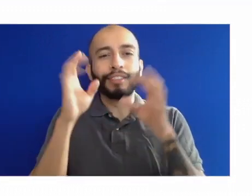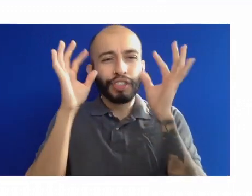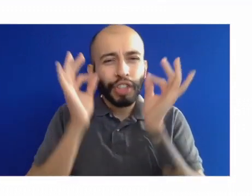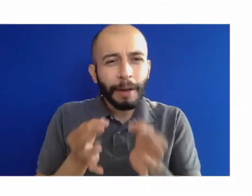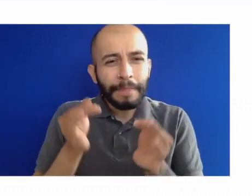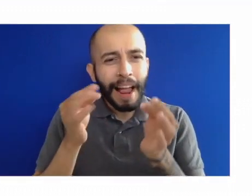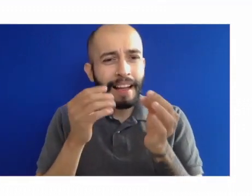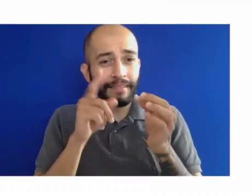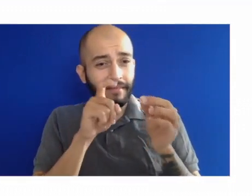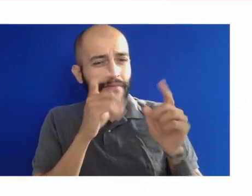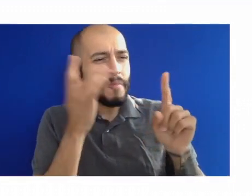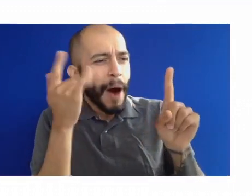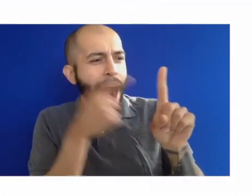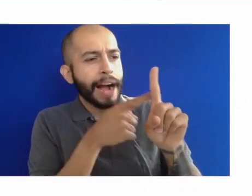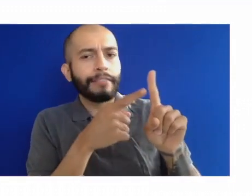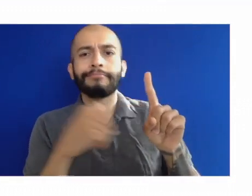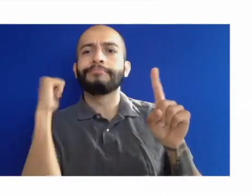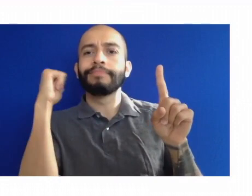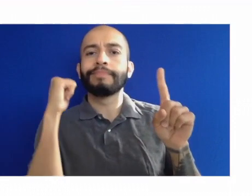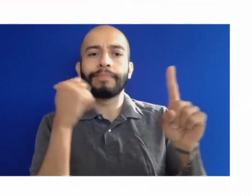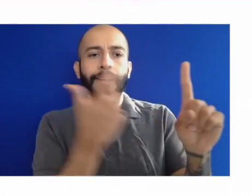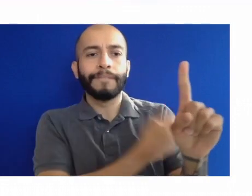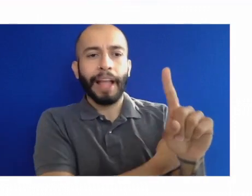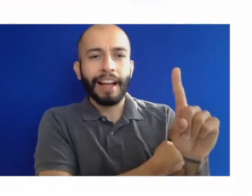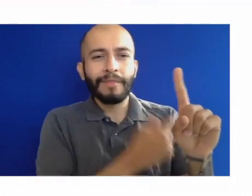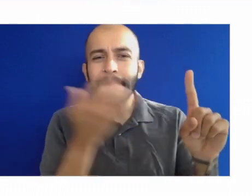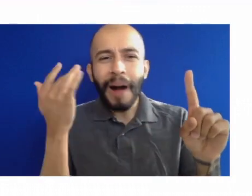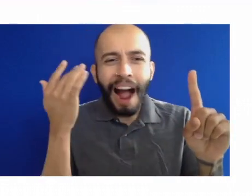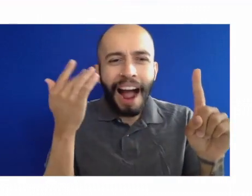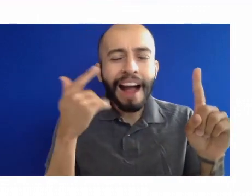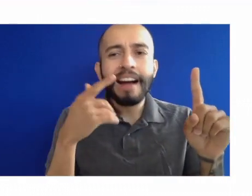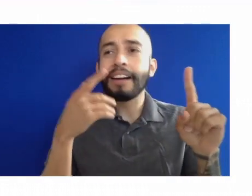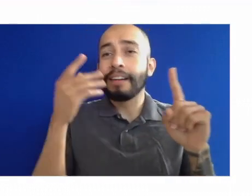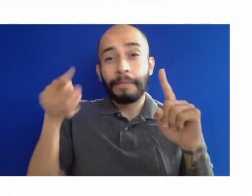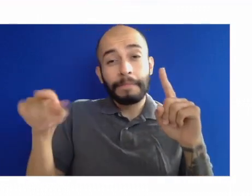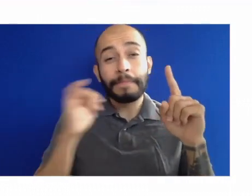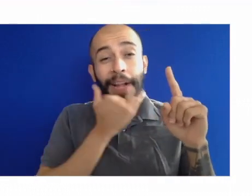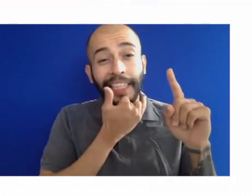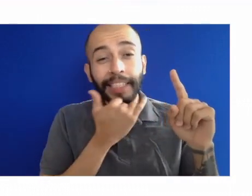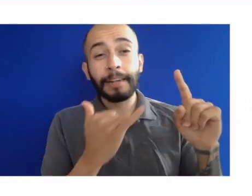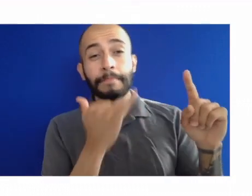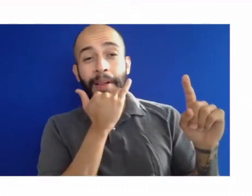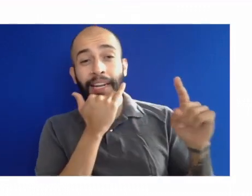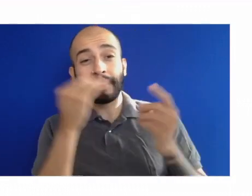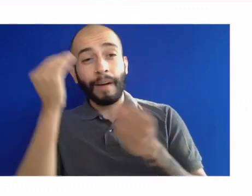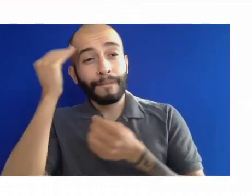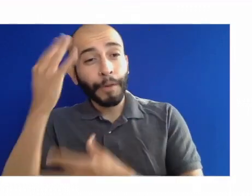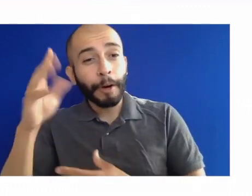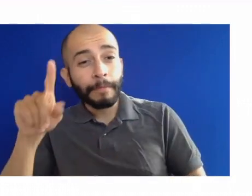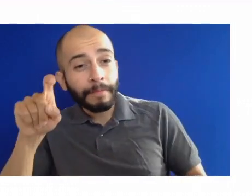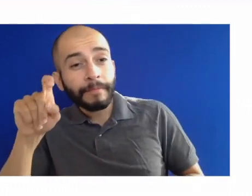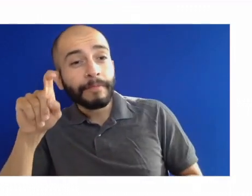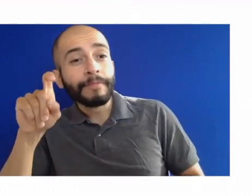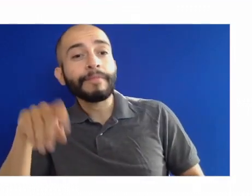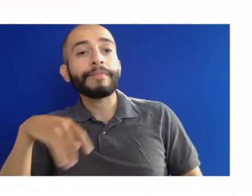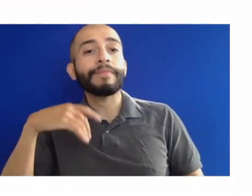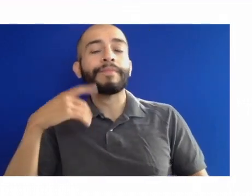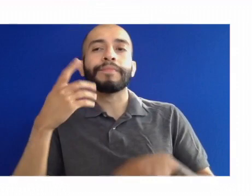during, this is not during a surge time. This is during kind of a normal trough. This is related to like